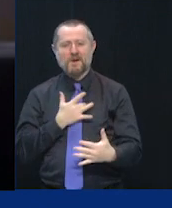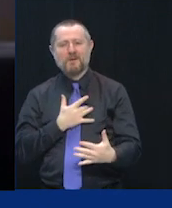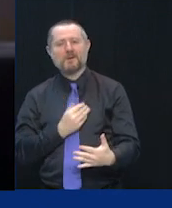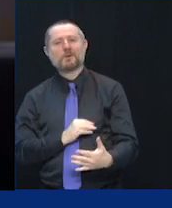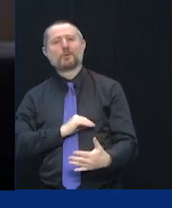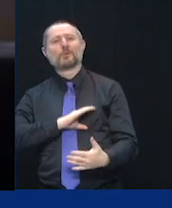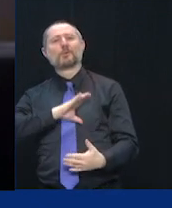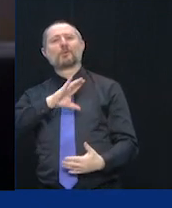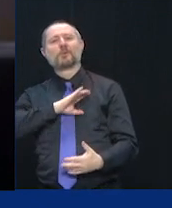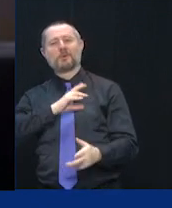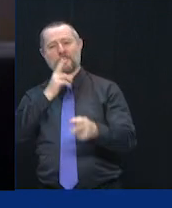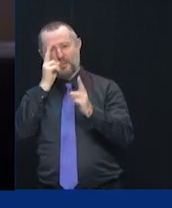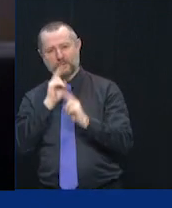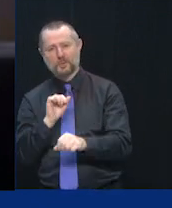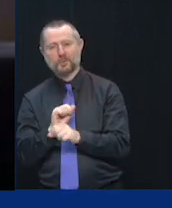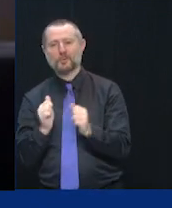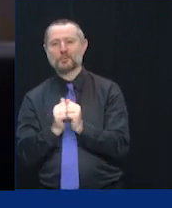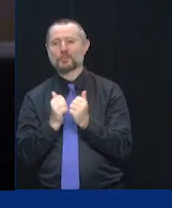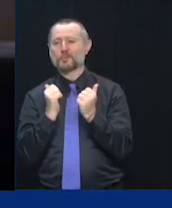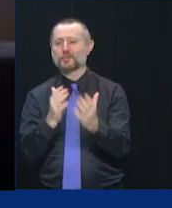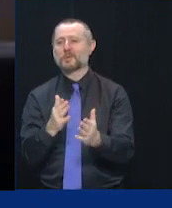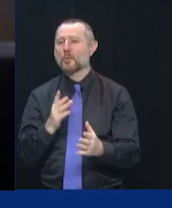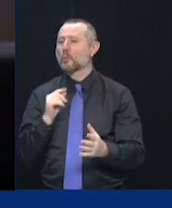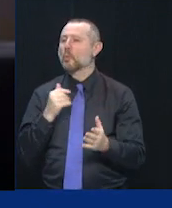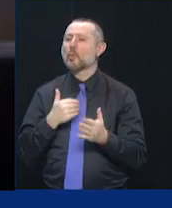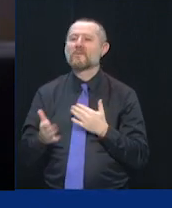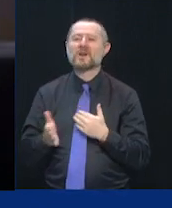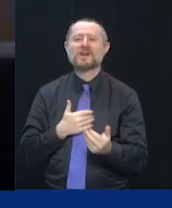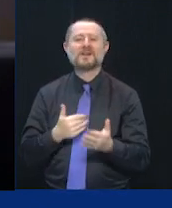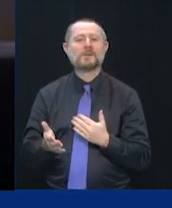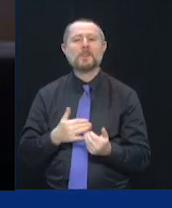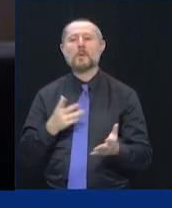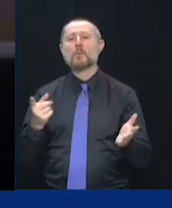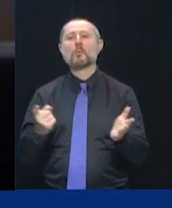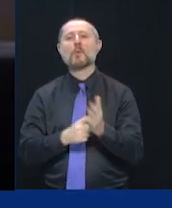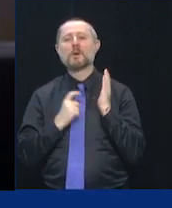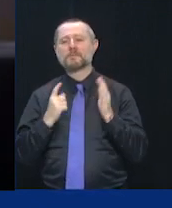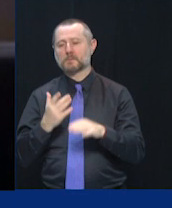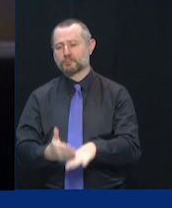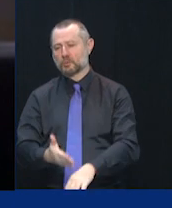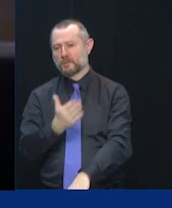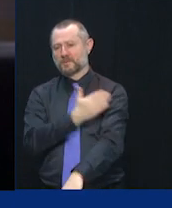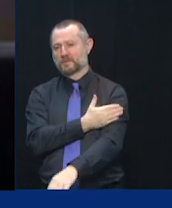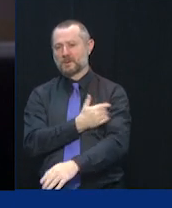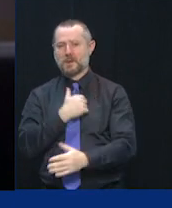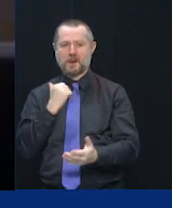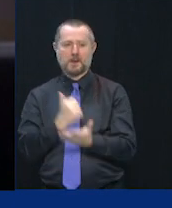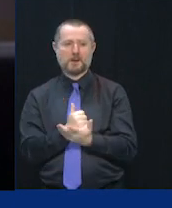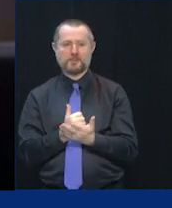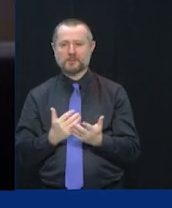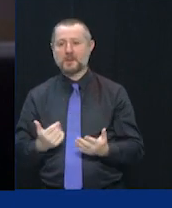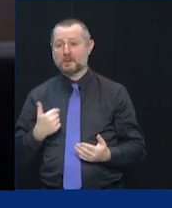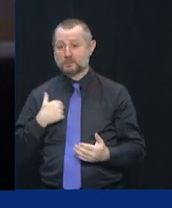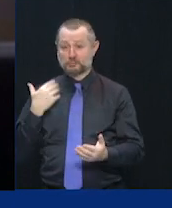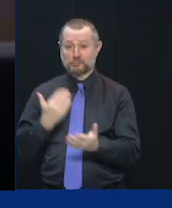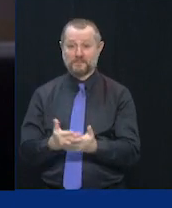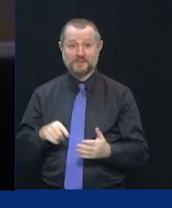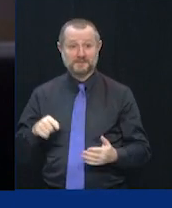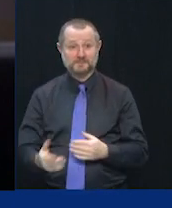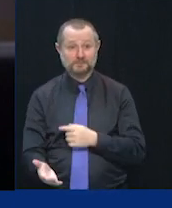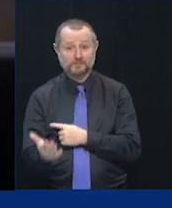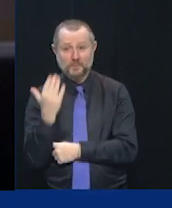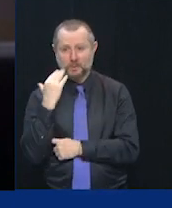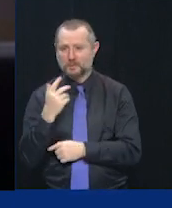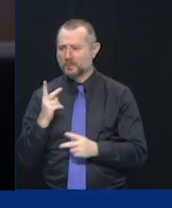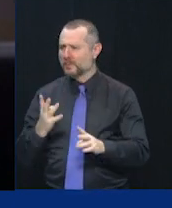with you. We will do whatever it takes to make it better. I came in this morning. There are hundreds of people out